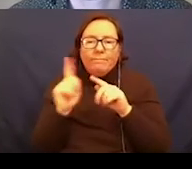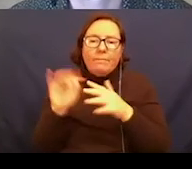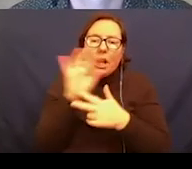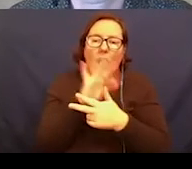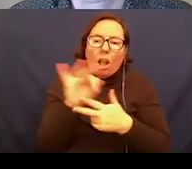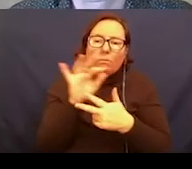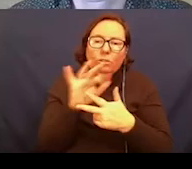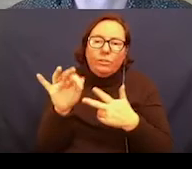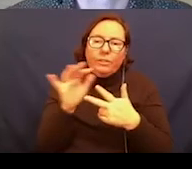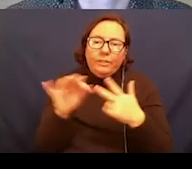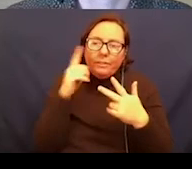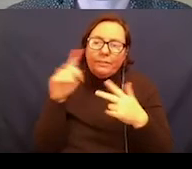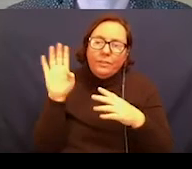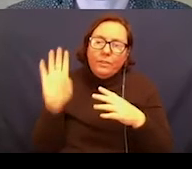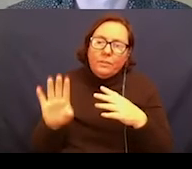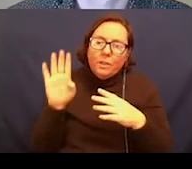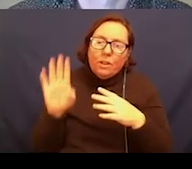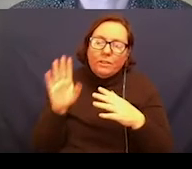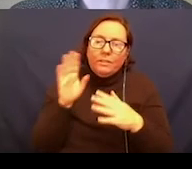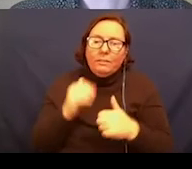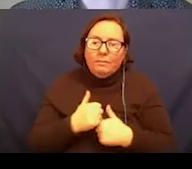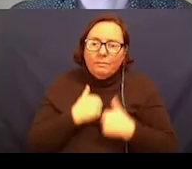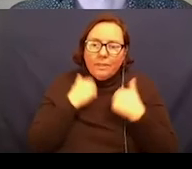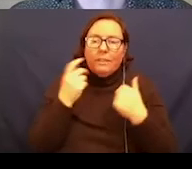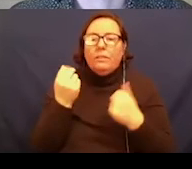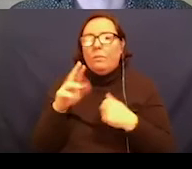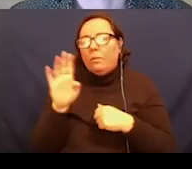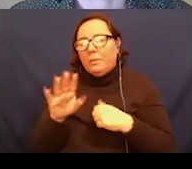to Boston's residents and businesses.